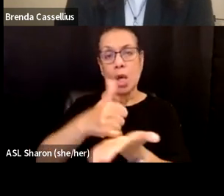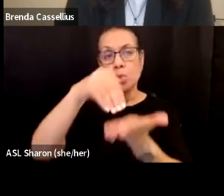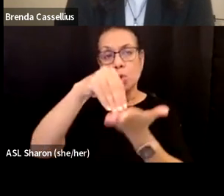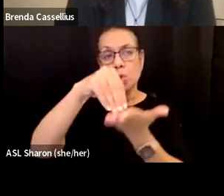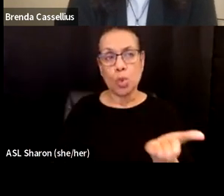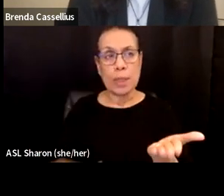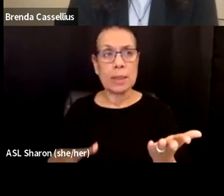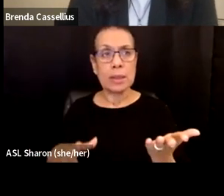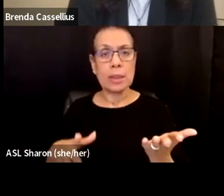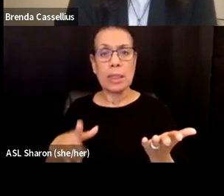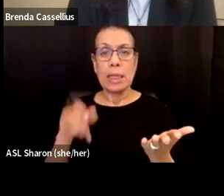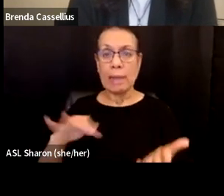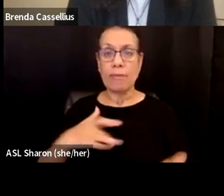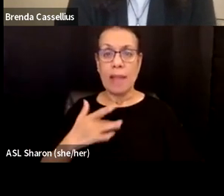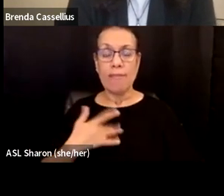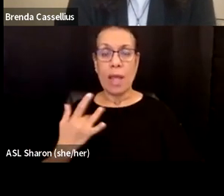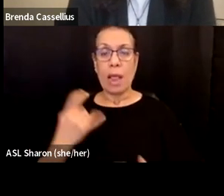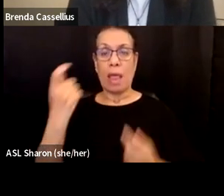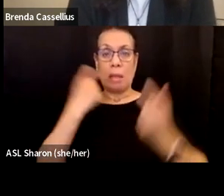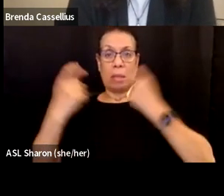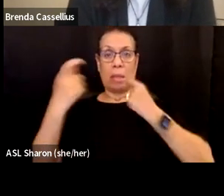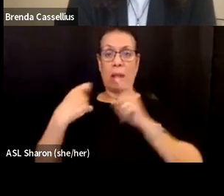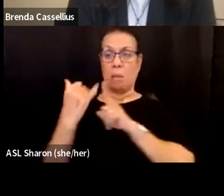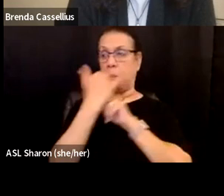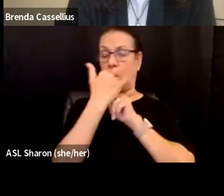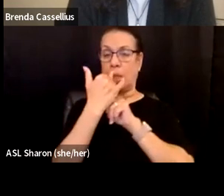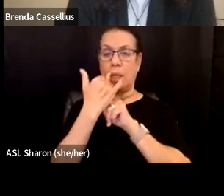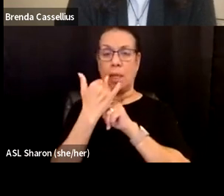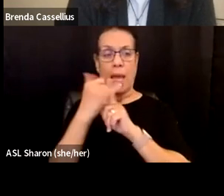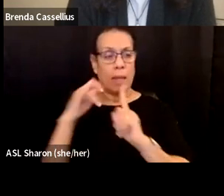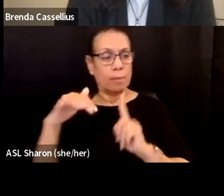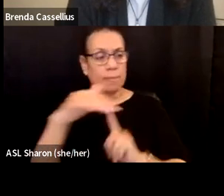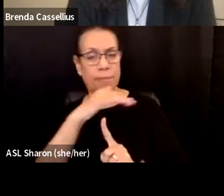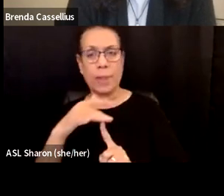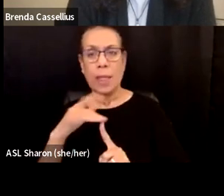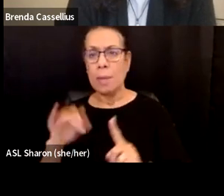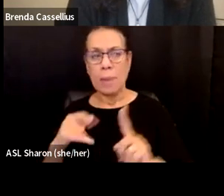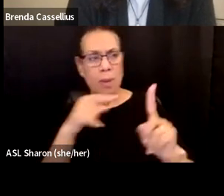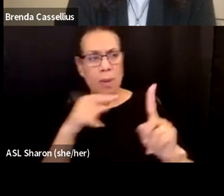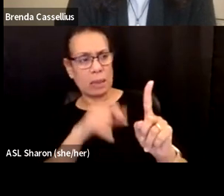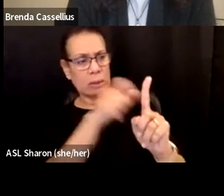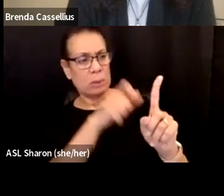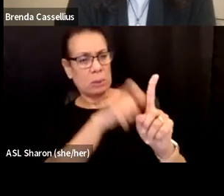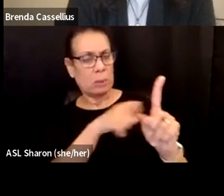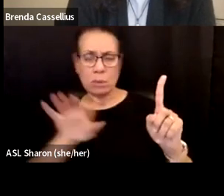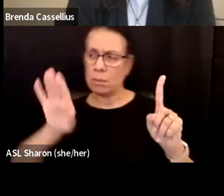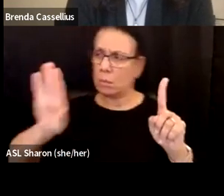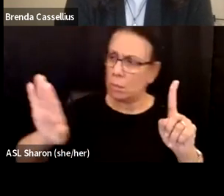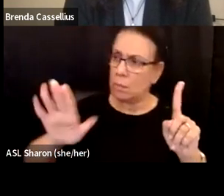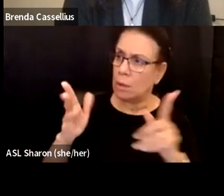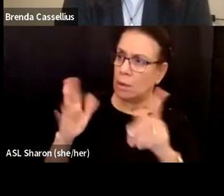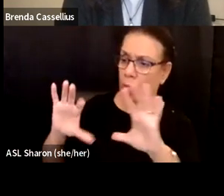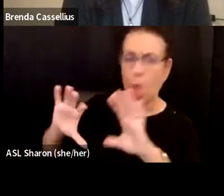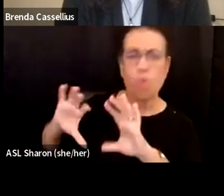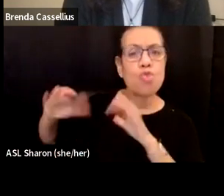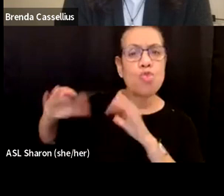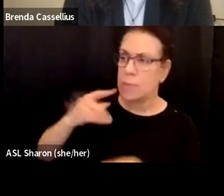and helping with the dynamics of those who are targets of um bullying and the impact that it